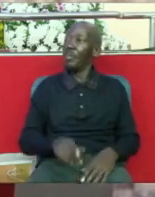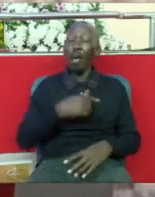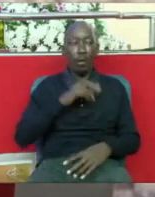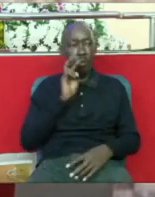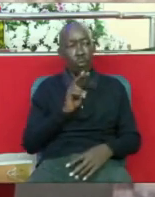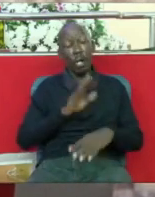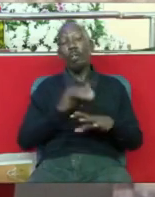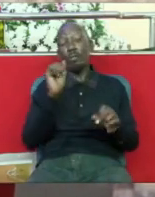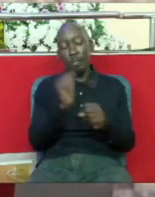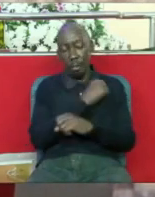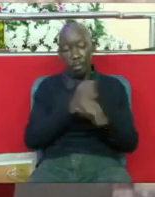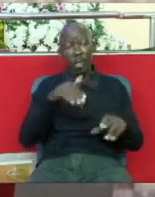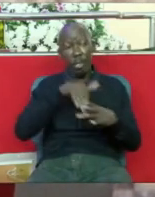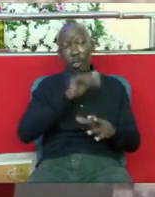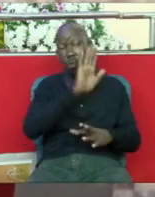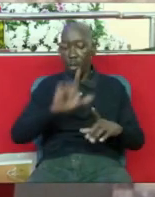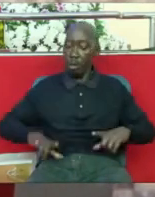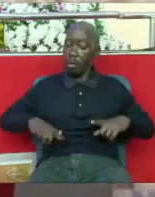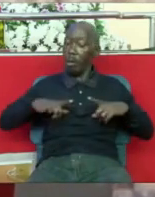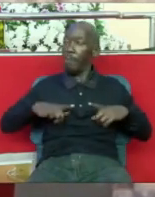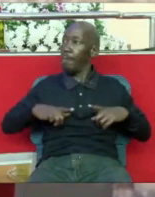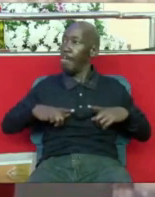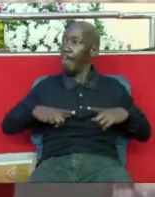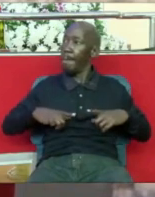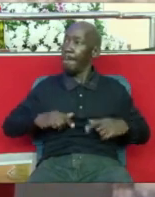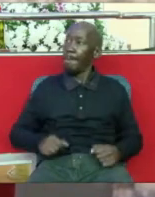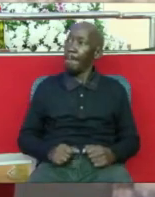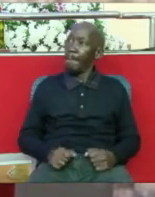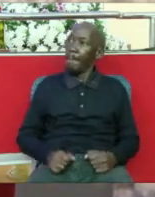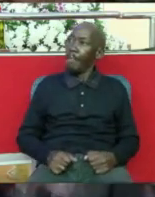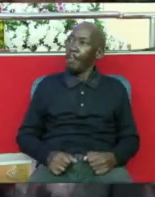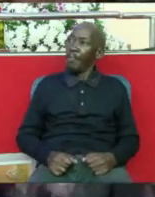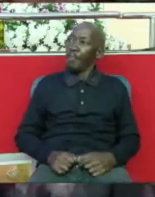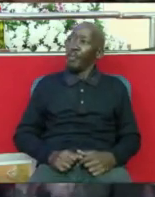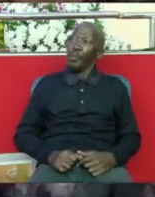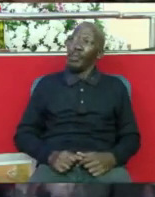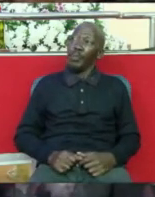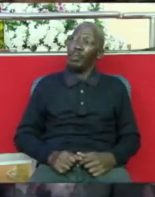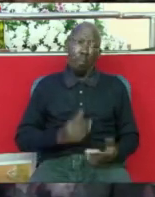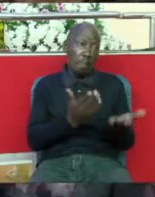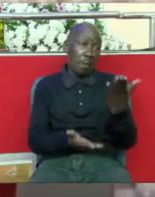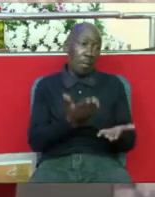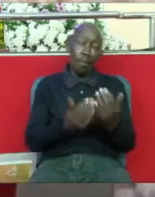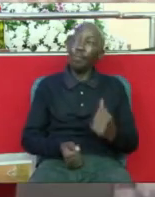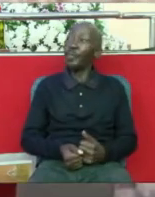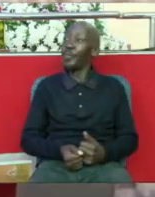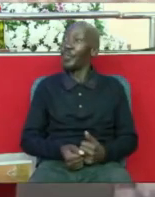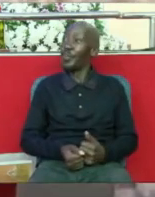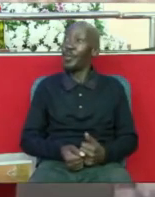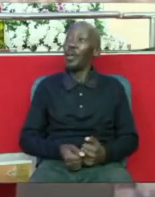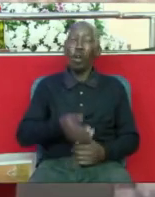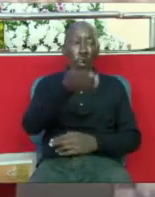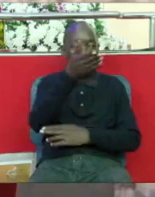at the impossibilities in your life. Pengine ukiangalia mambo ambayo hayawezekani katika maisha yako. Maybe. Pengine.